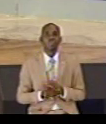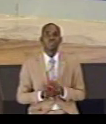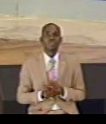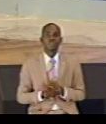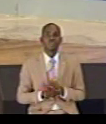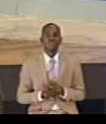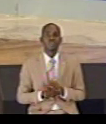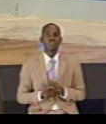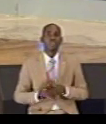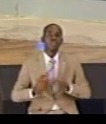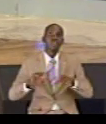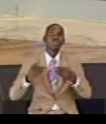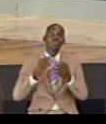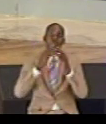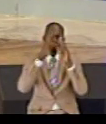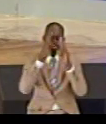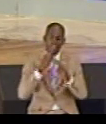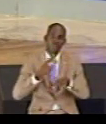Give honor unto him.